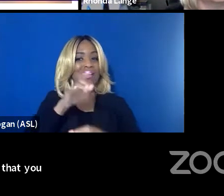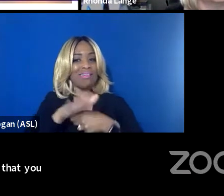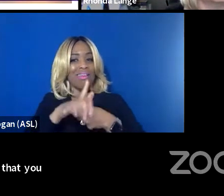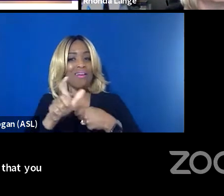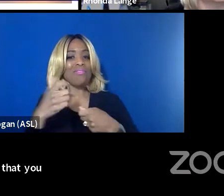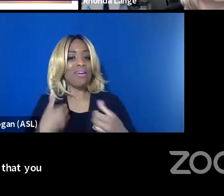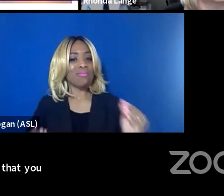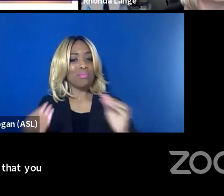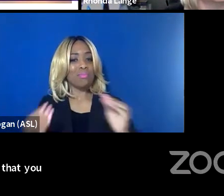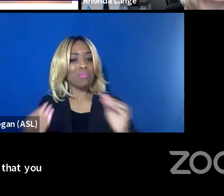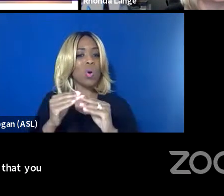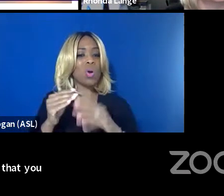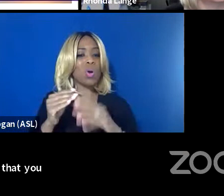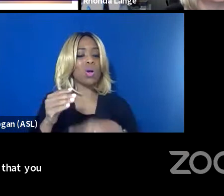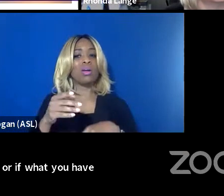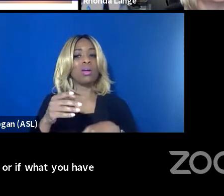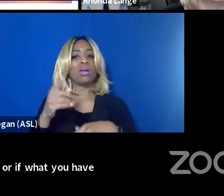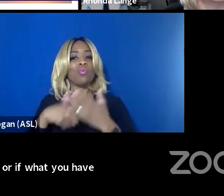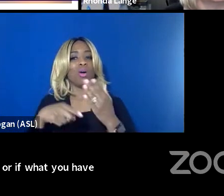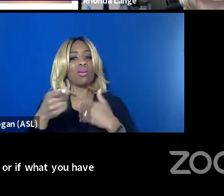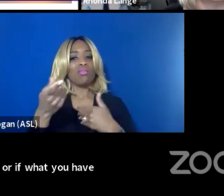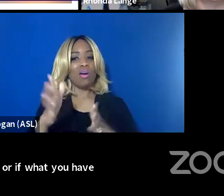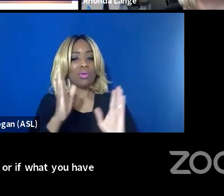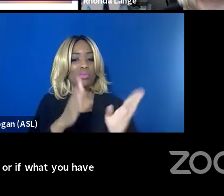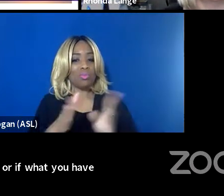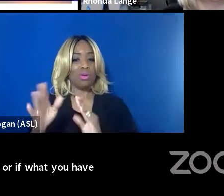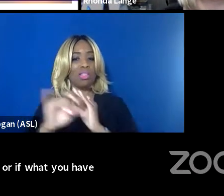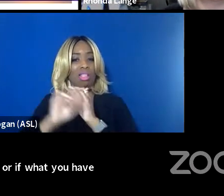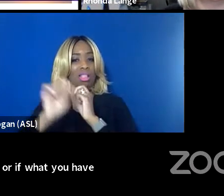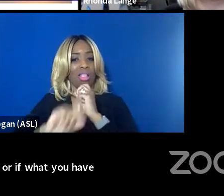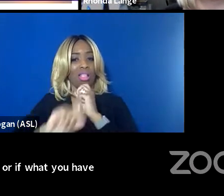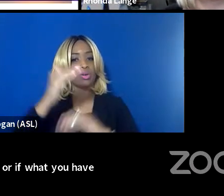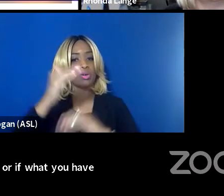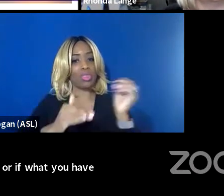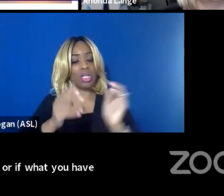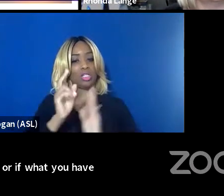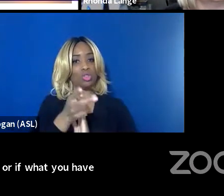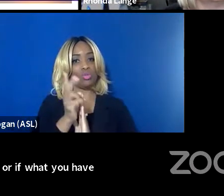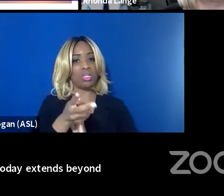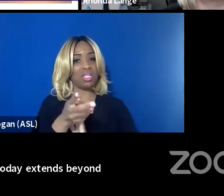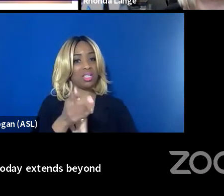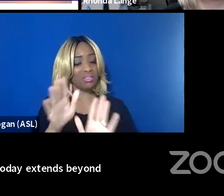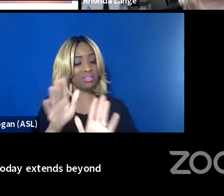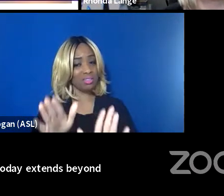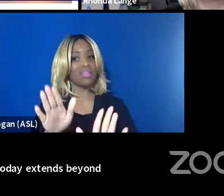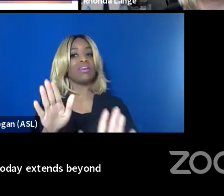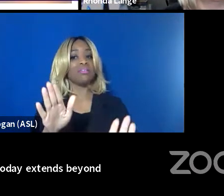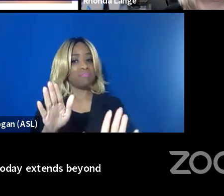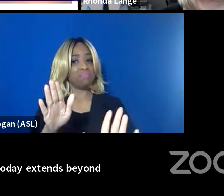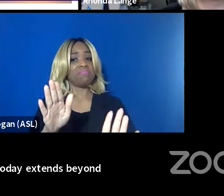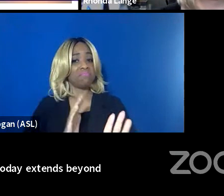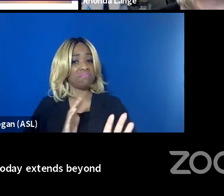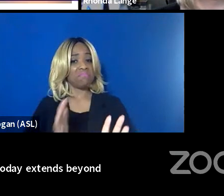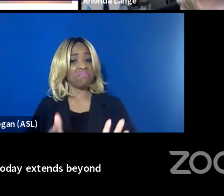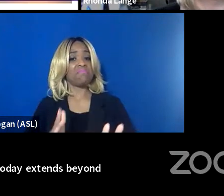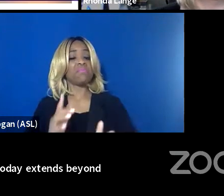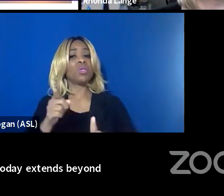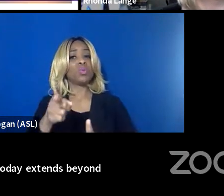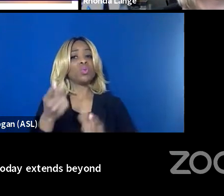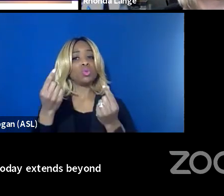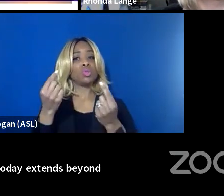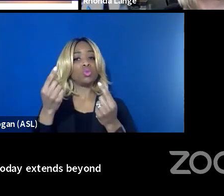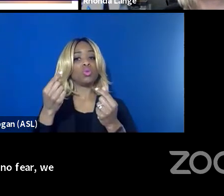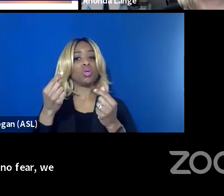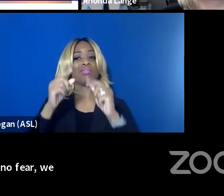you have practiced or you have prepared today extends beyond the 2 minutes, have no fear. We encourage you in